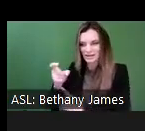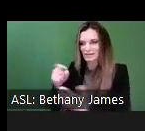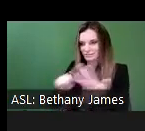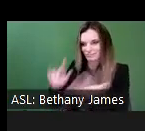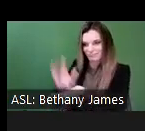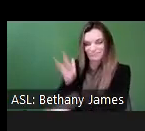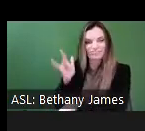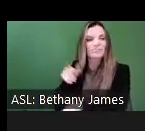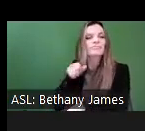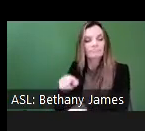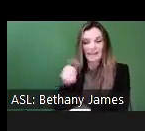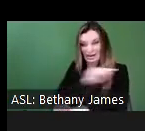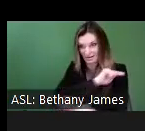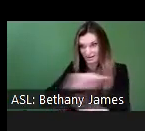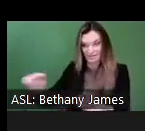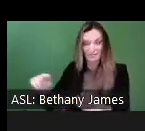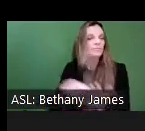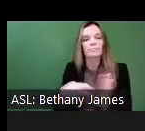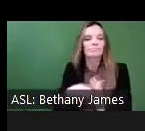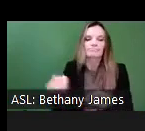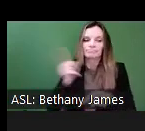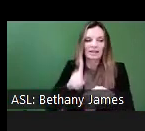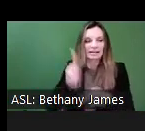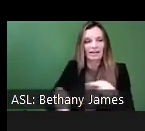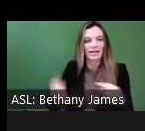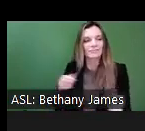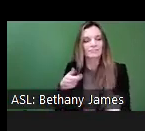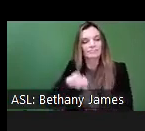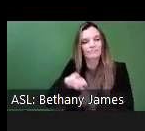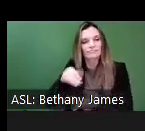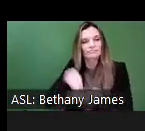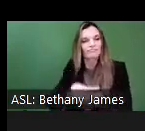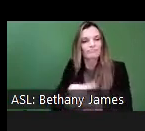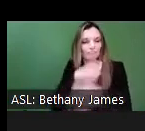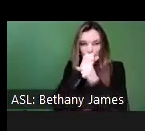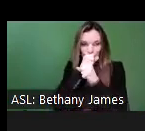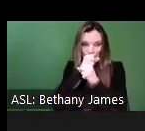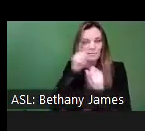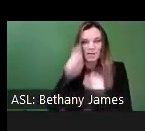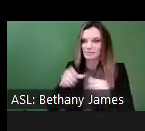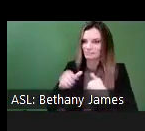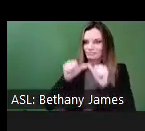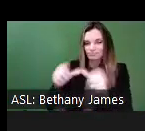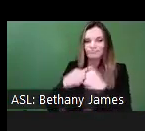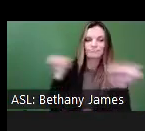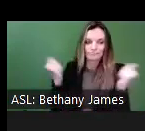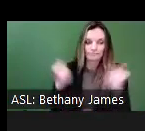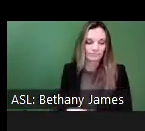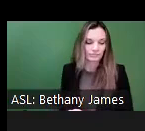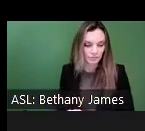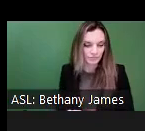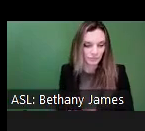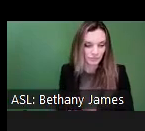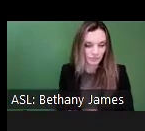Some people may have deferred and dismissed convictions. This is a conviction where the offender met